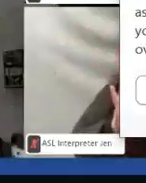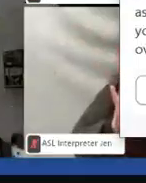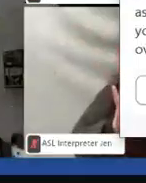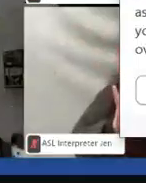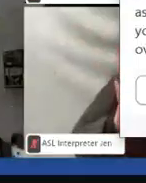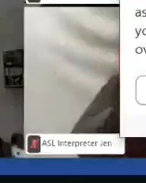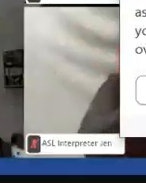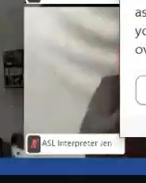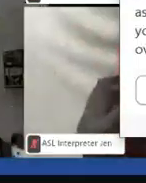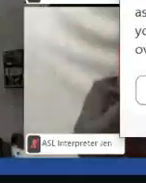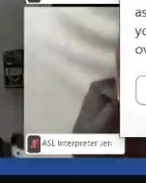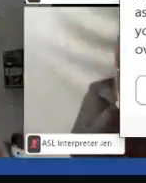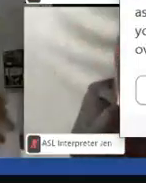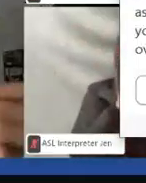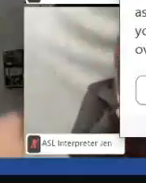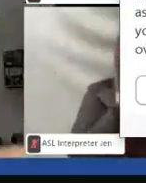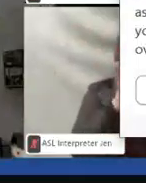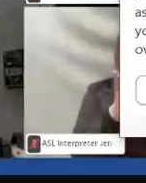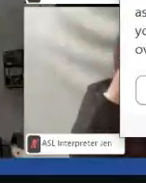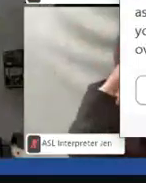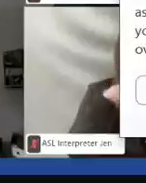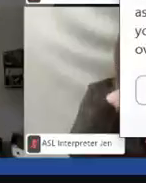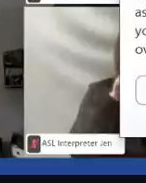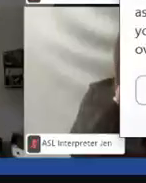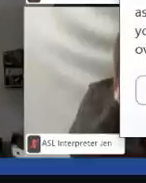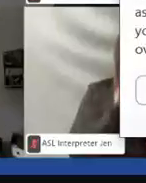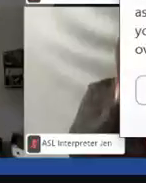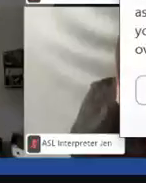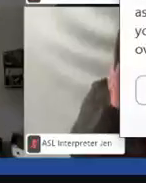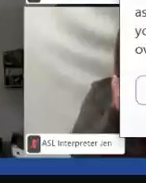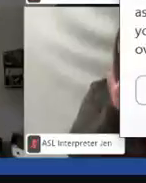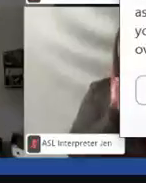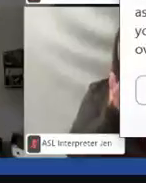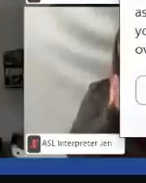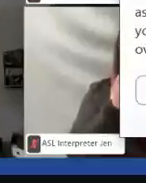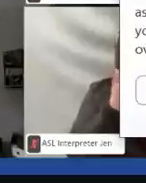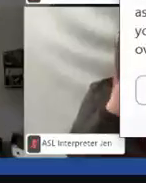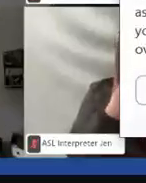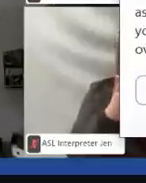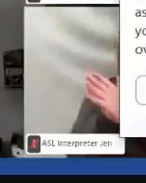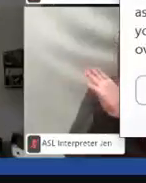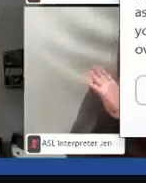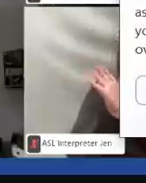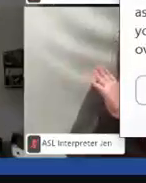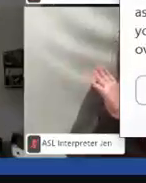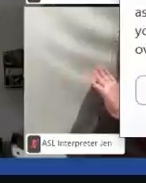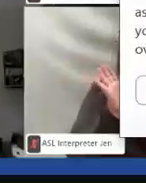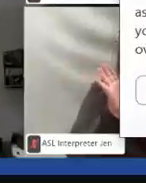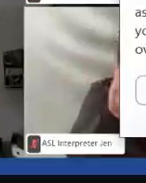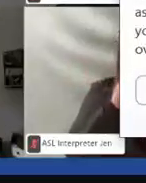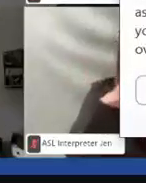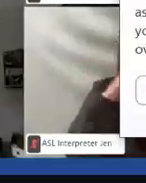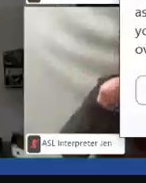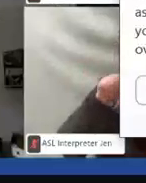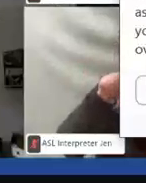that case, I might recommend for this dashboard, if it were to be made public, that there be an asterisk or a